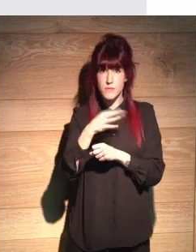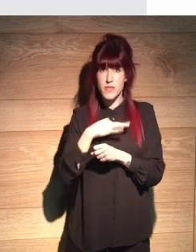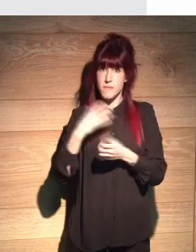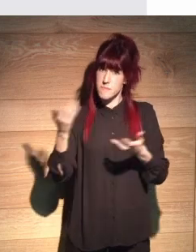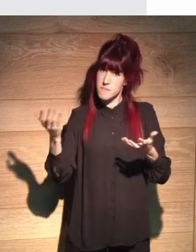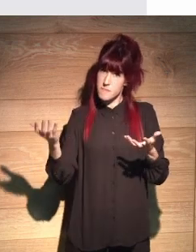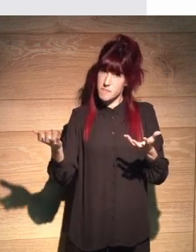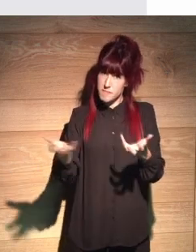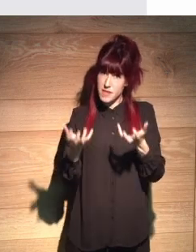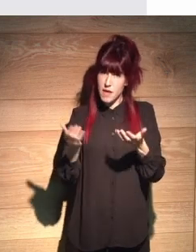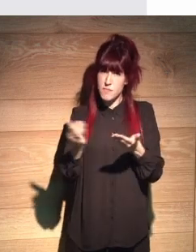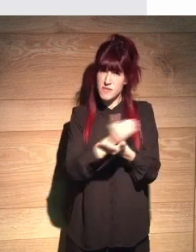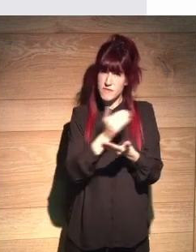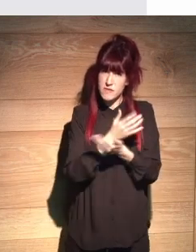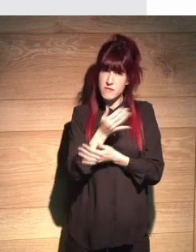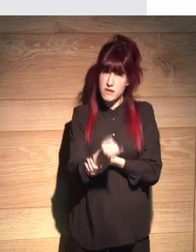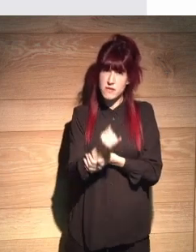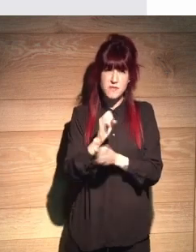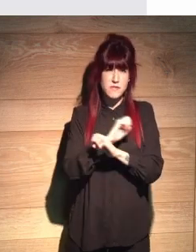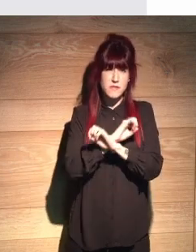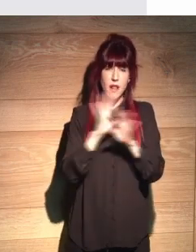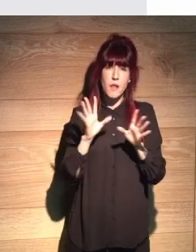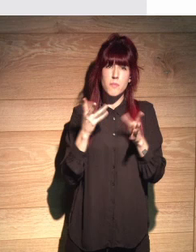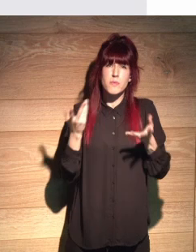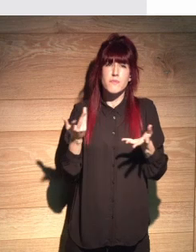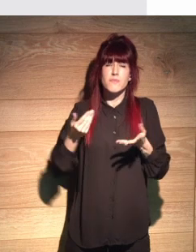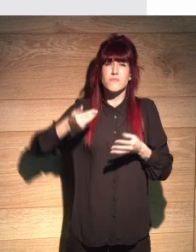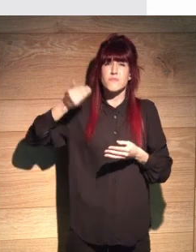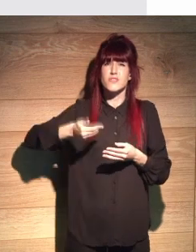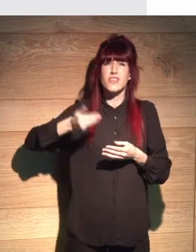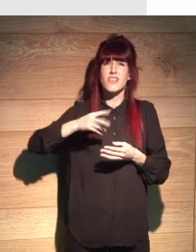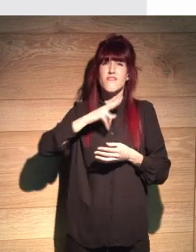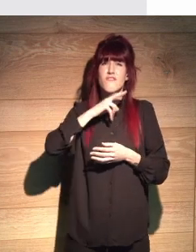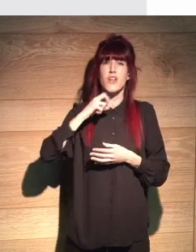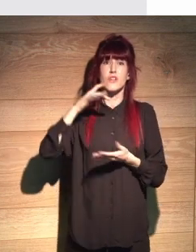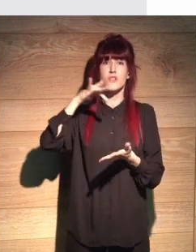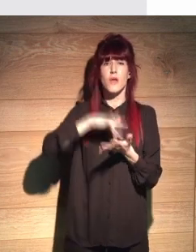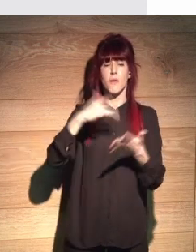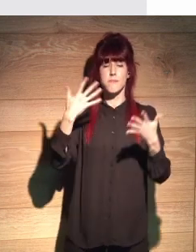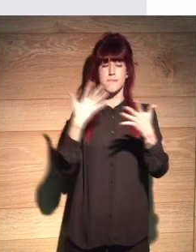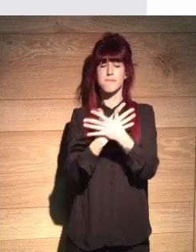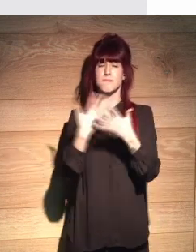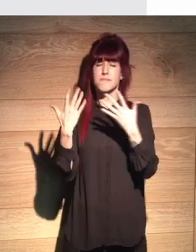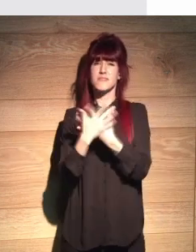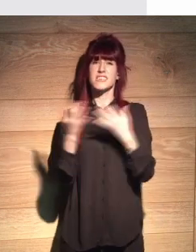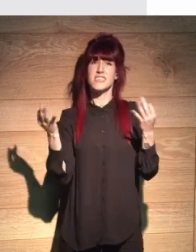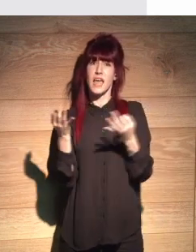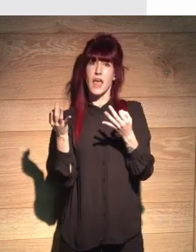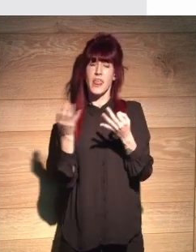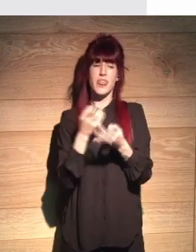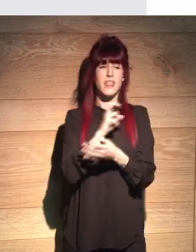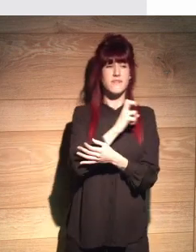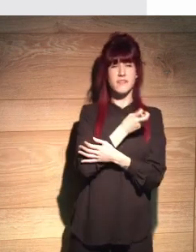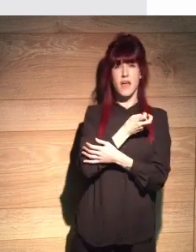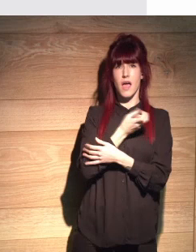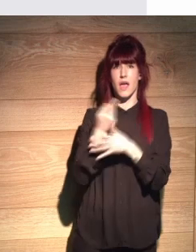but the really value will happen when you're combining diversity with inclusion.